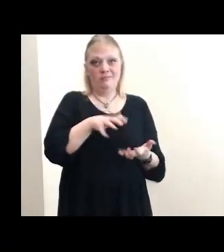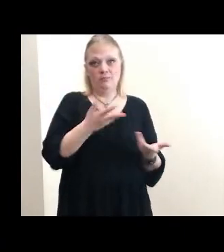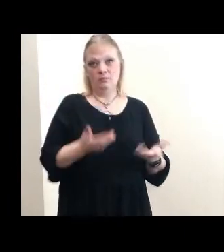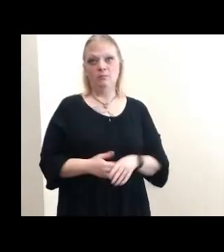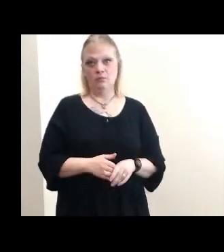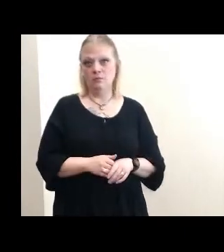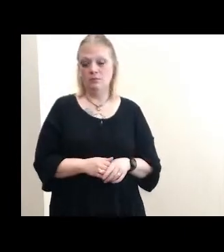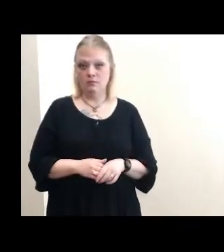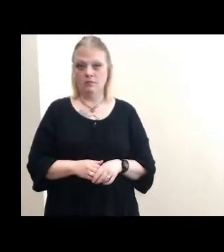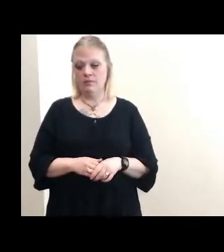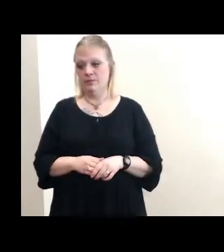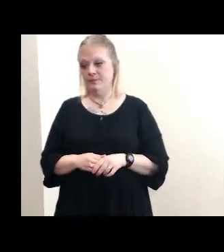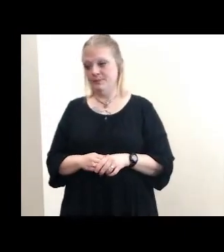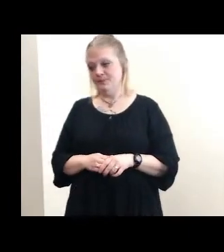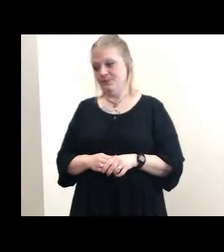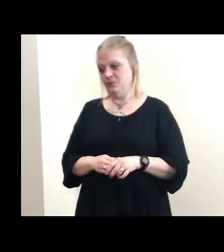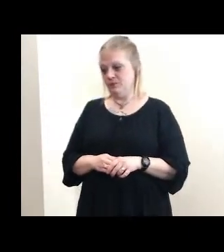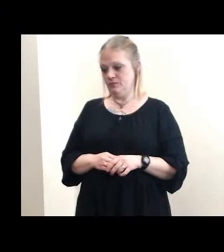receive.